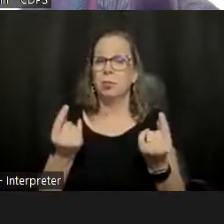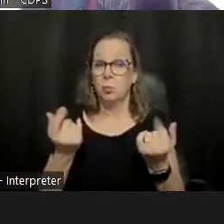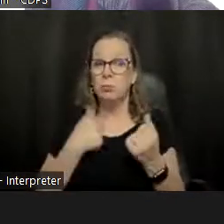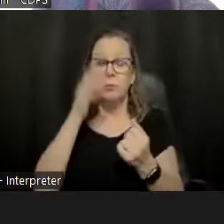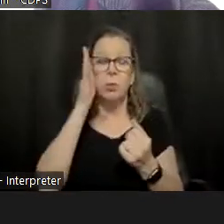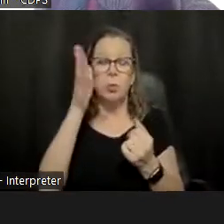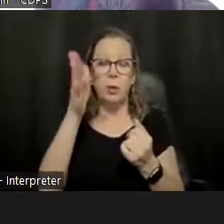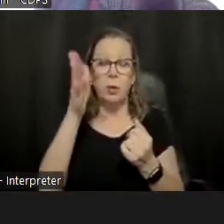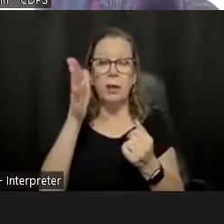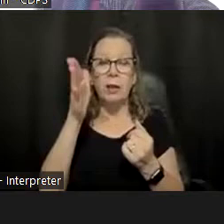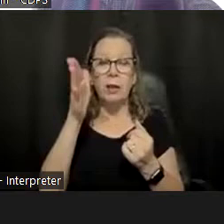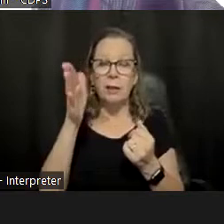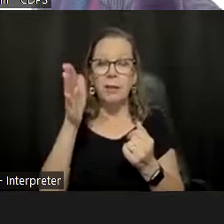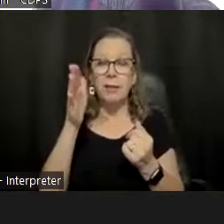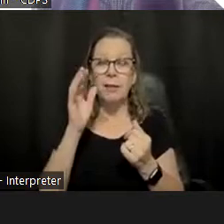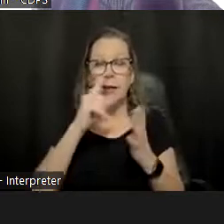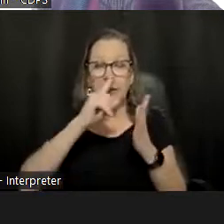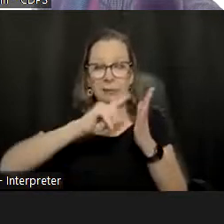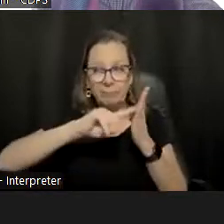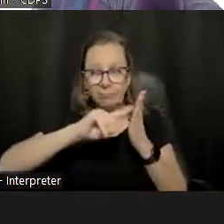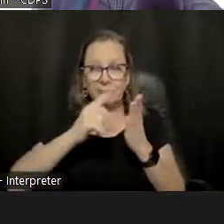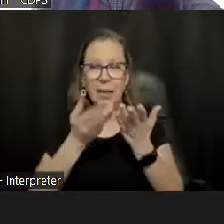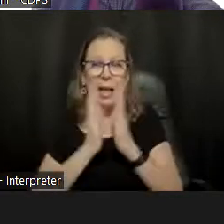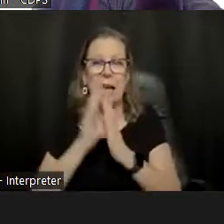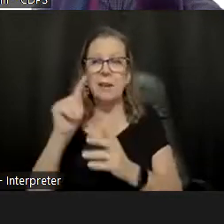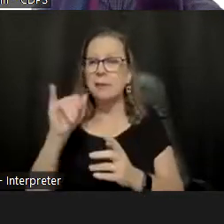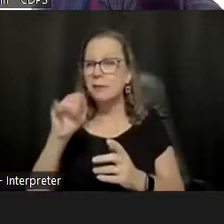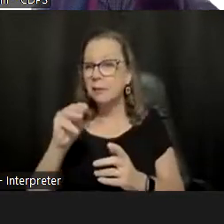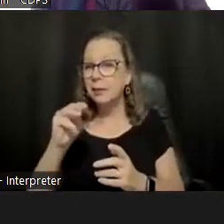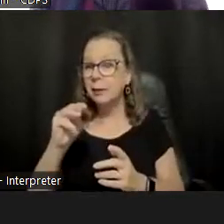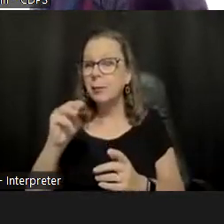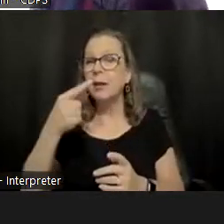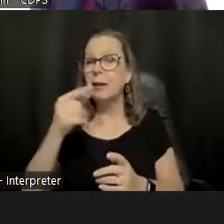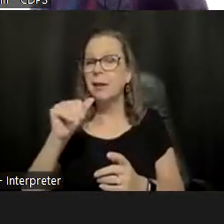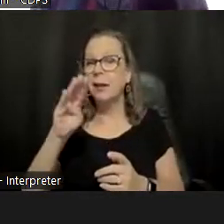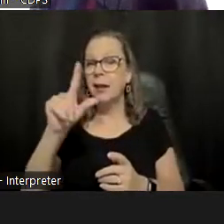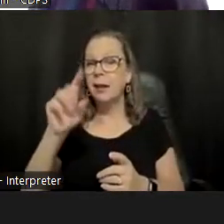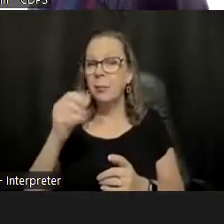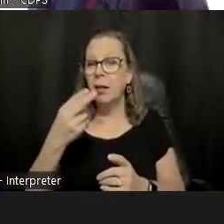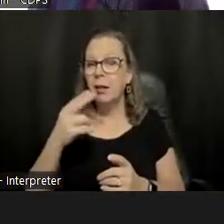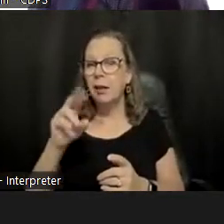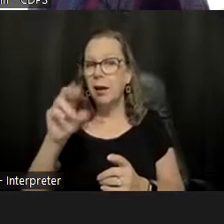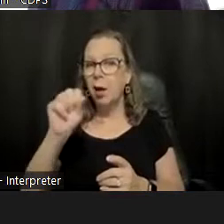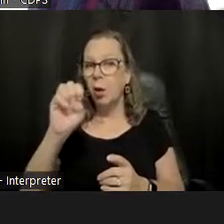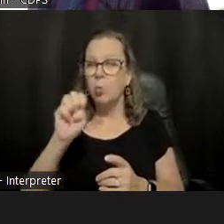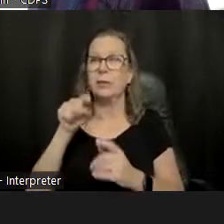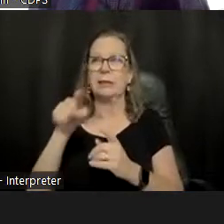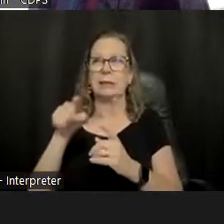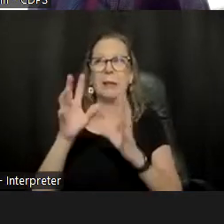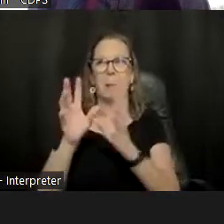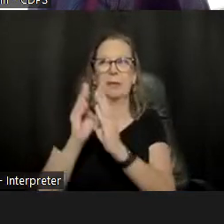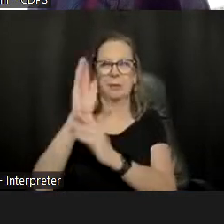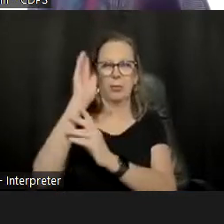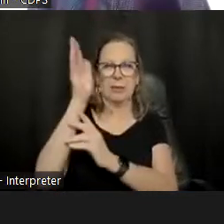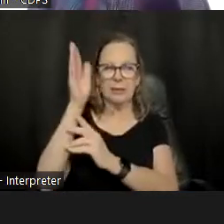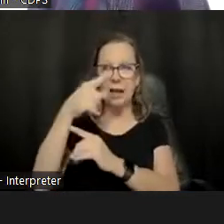find and see if we could ask Tim Gablehouse, the one who presented it, if he would be